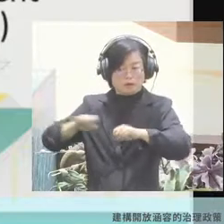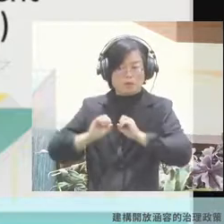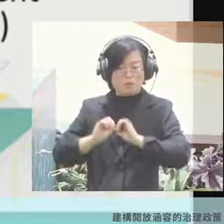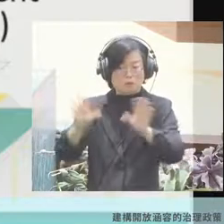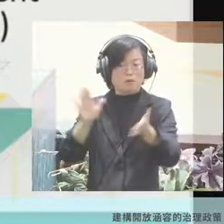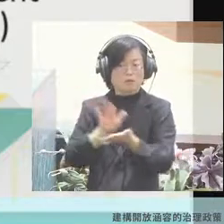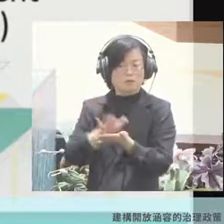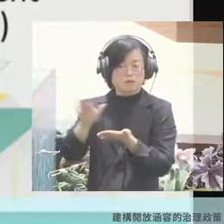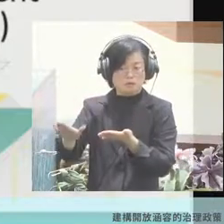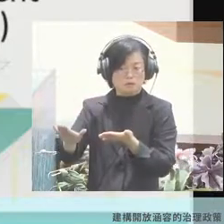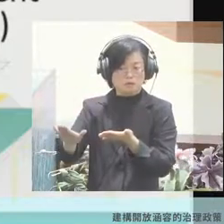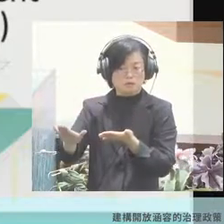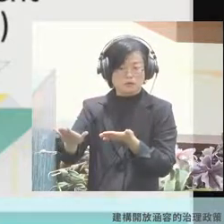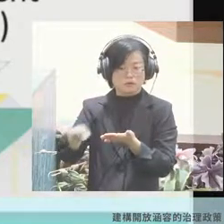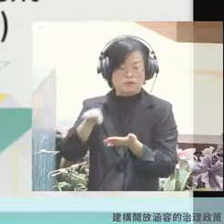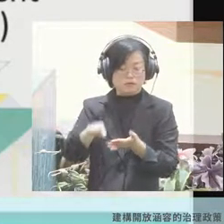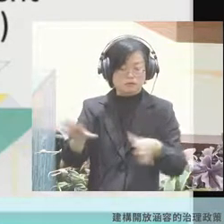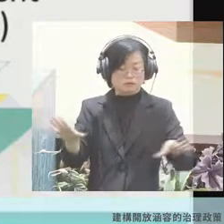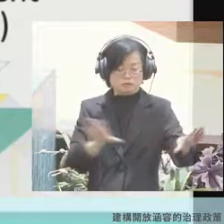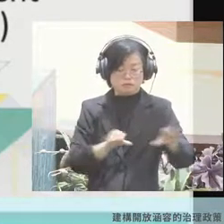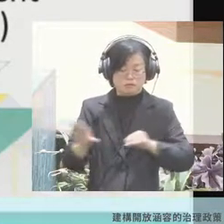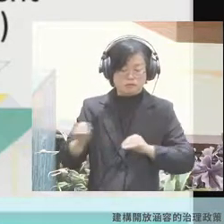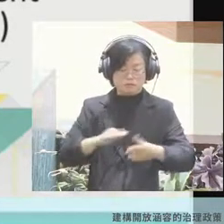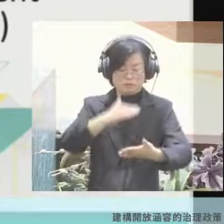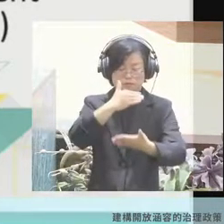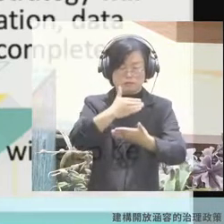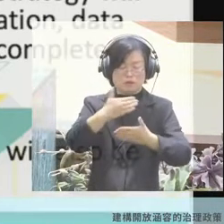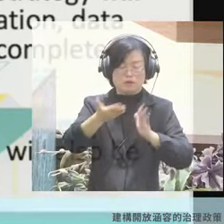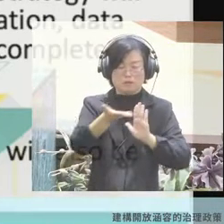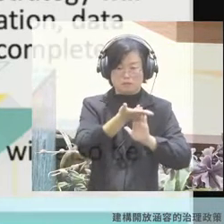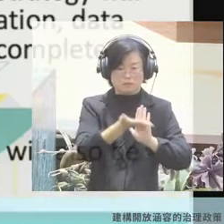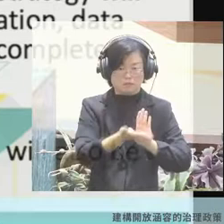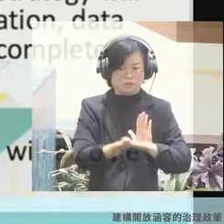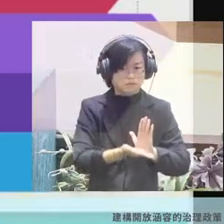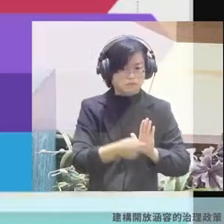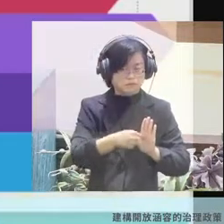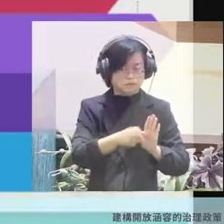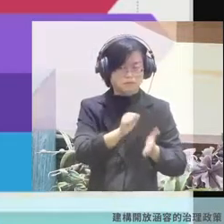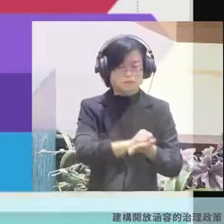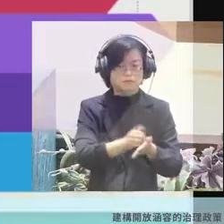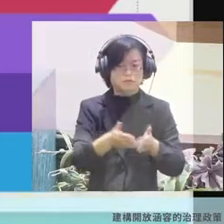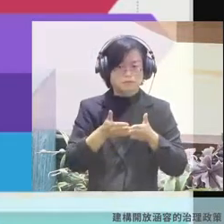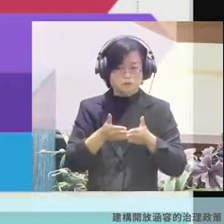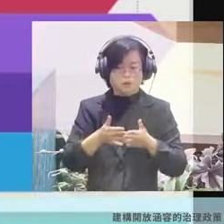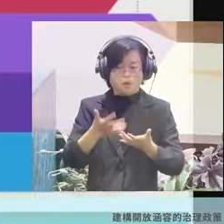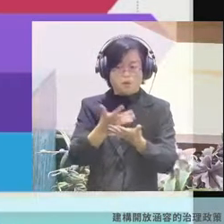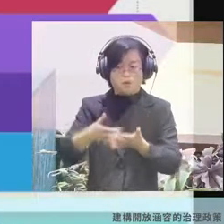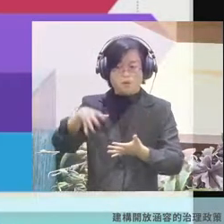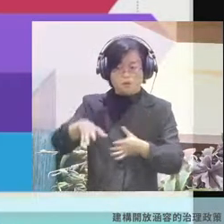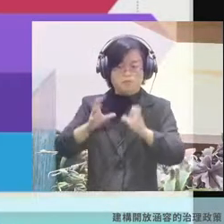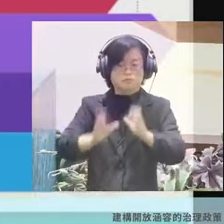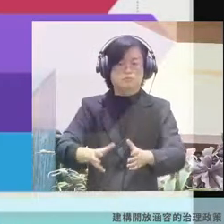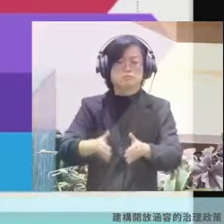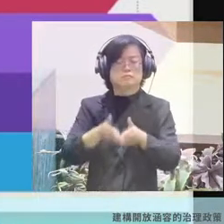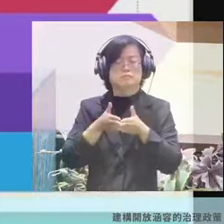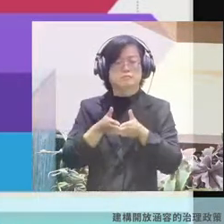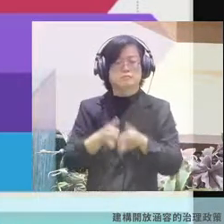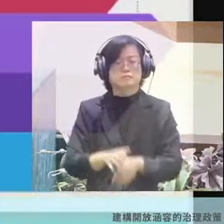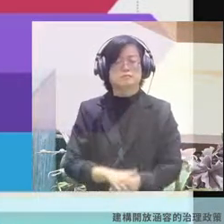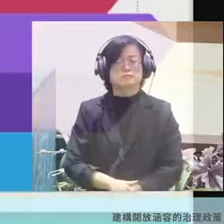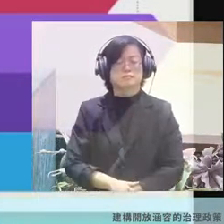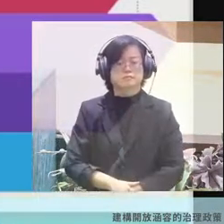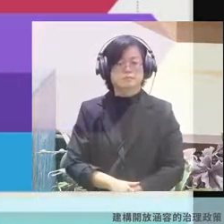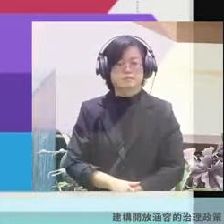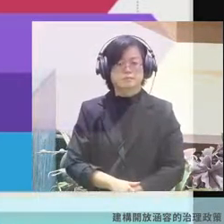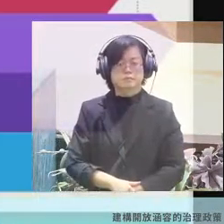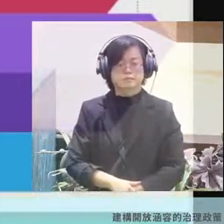And then open data portal. And then we'll be providing training and implementation. So this is the open data catalog. This is the